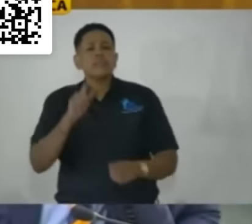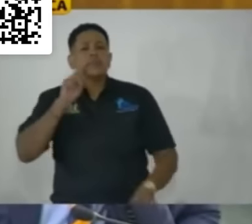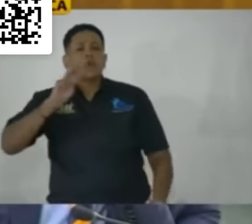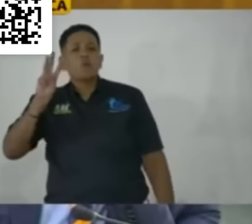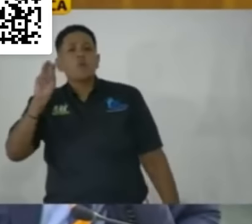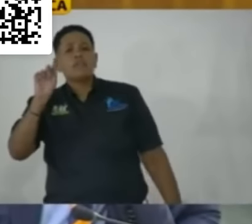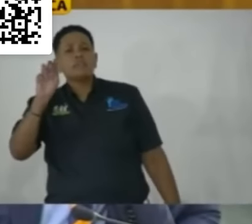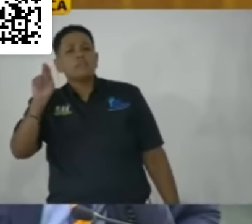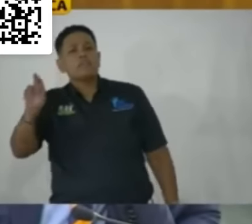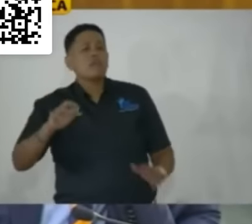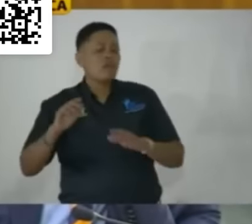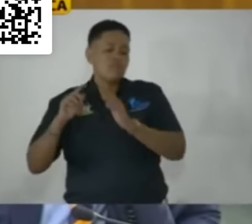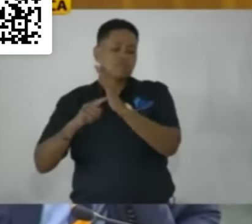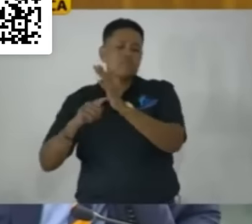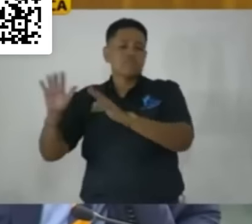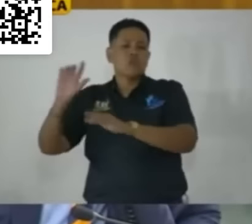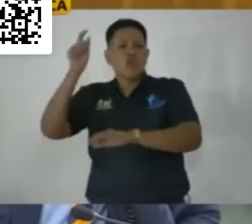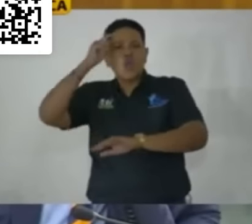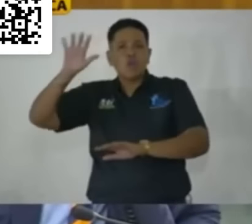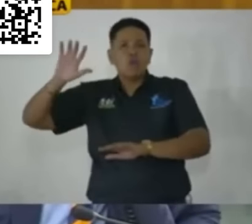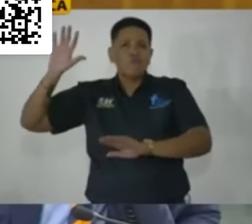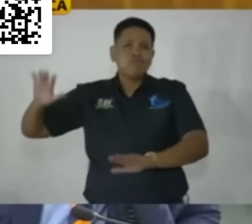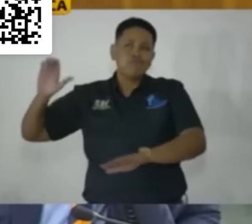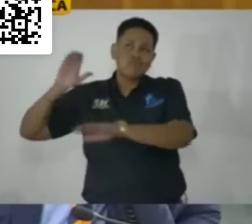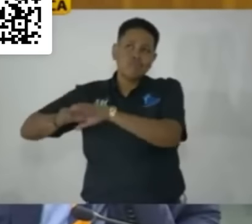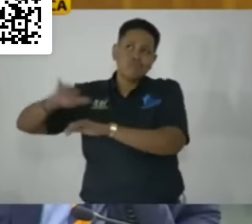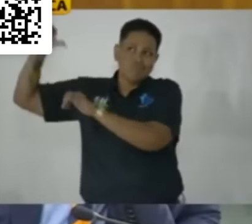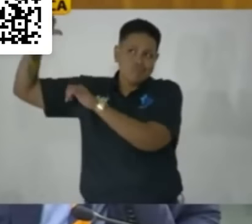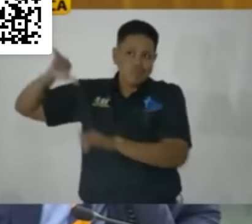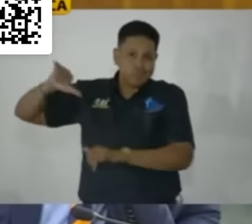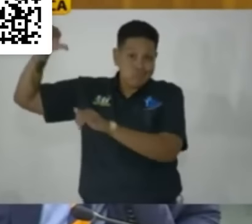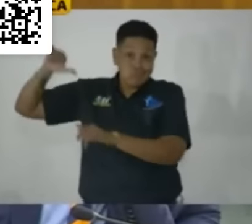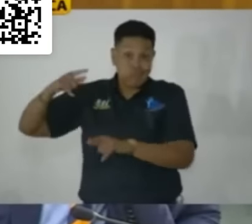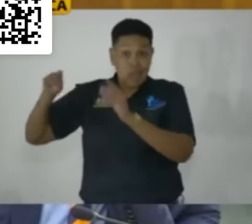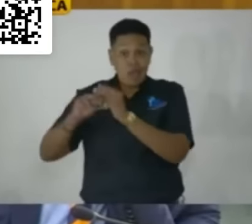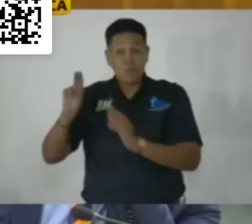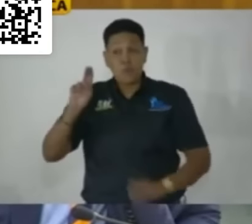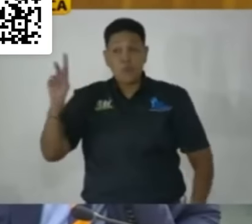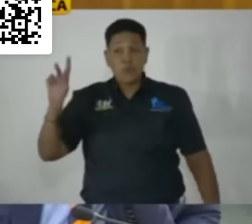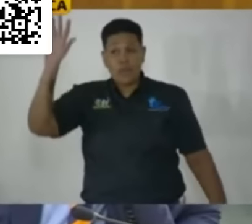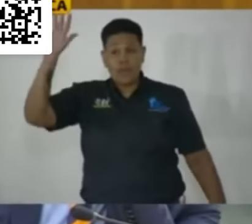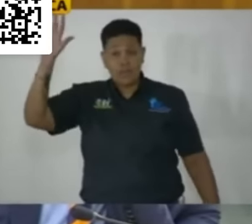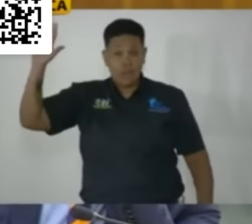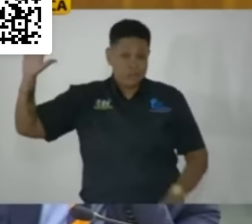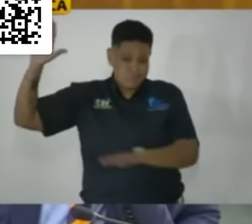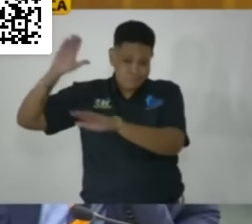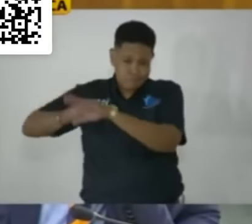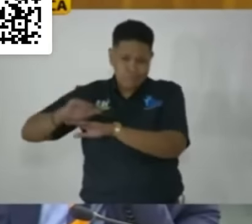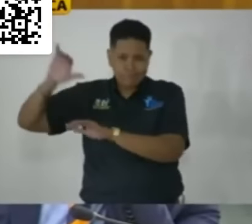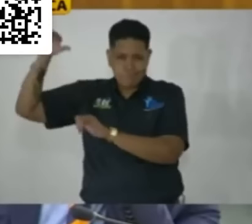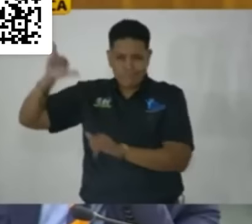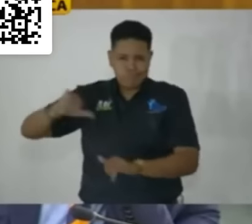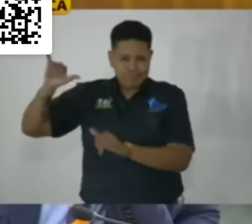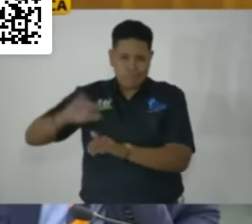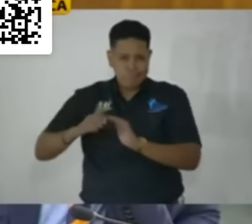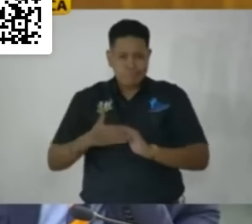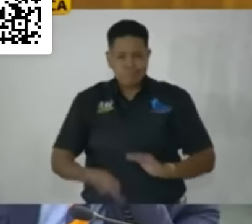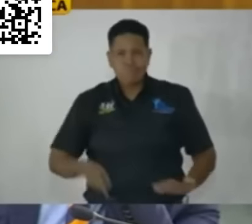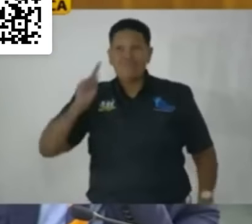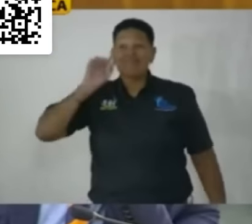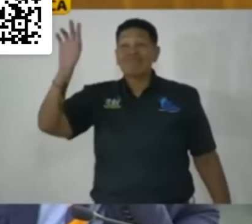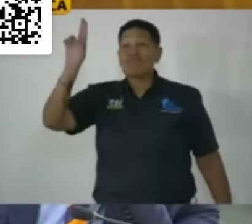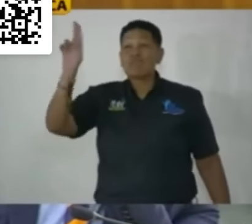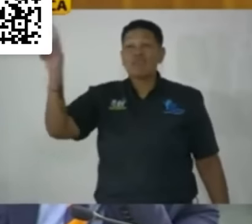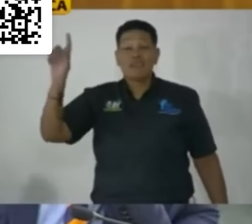Westminster model of government that is practiced in the UK, they have about